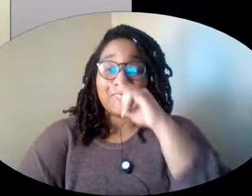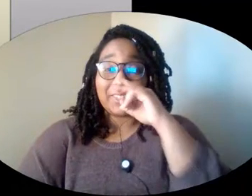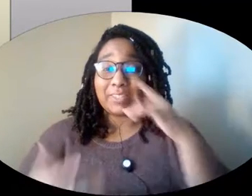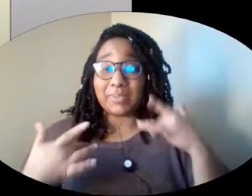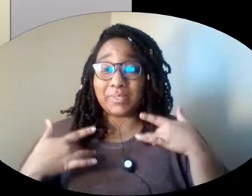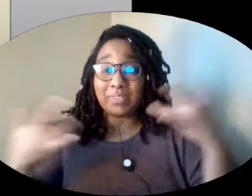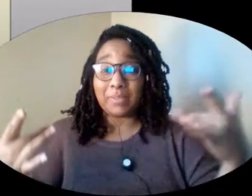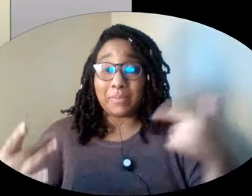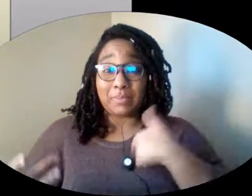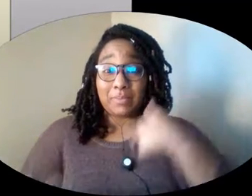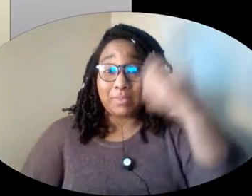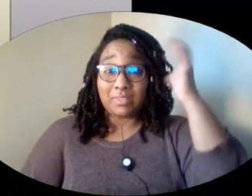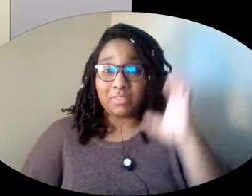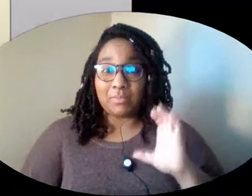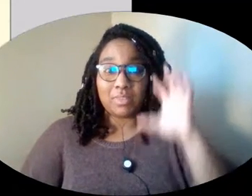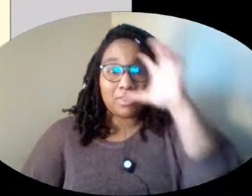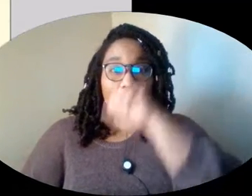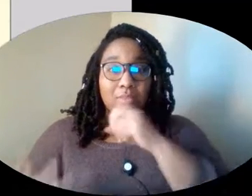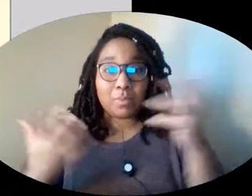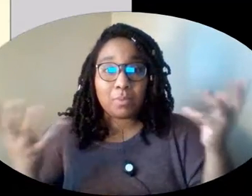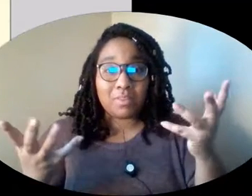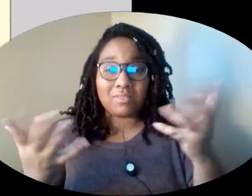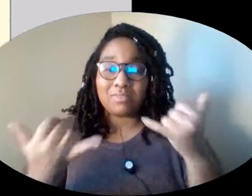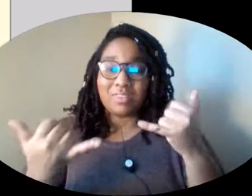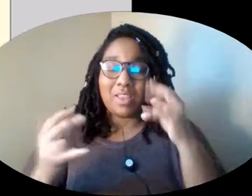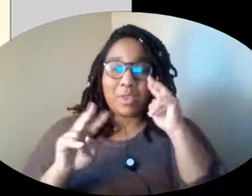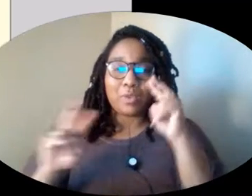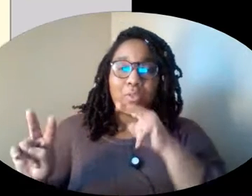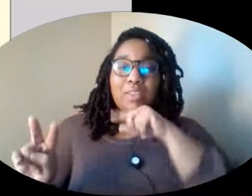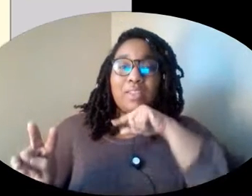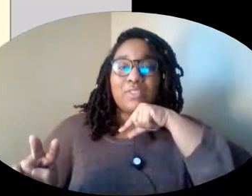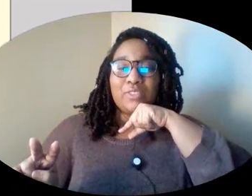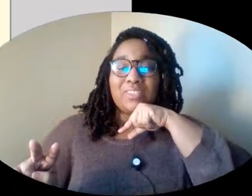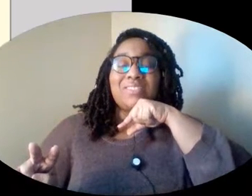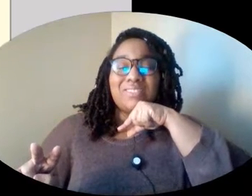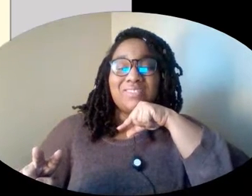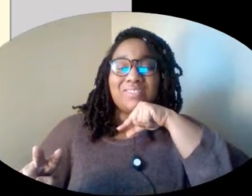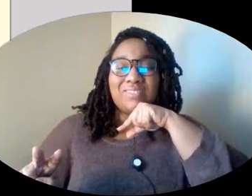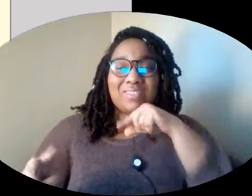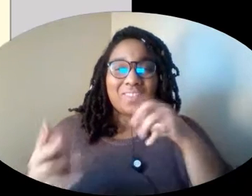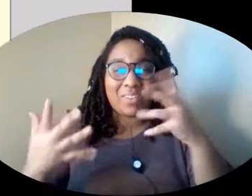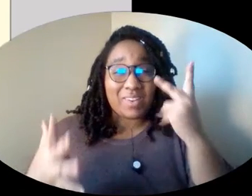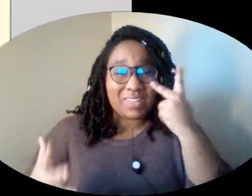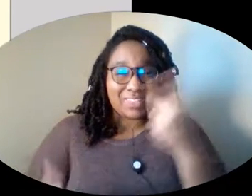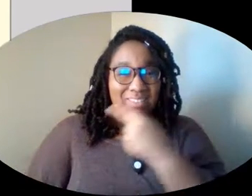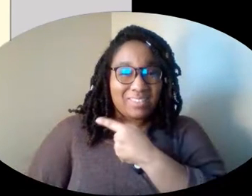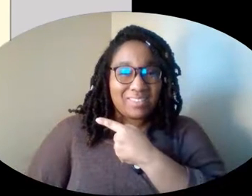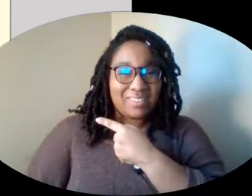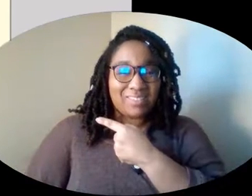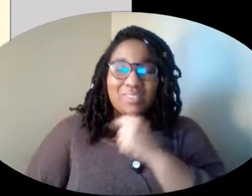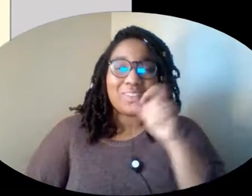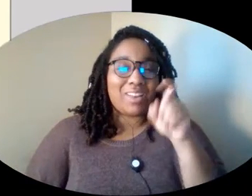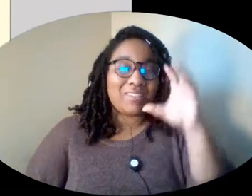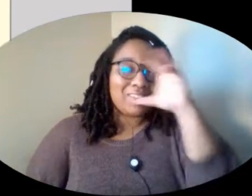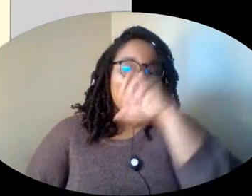Hey kids, it's Mrs. Compton, and guess what? Today we're looking at turkeys. I bet you could already see that. You didn't even have to